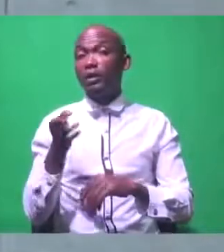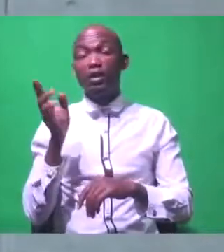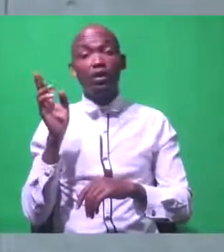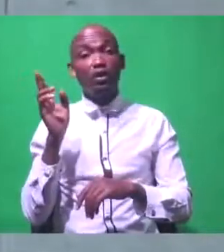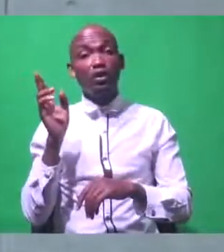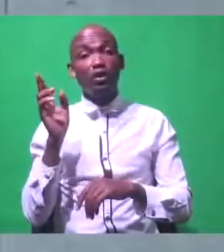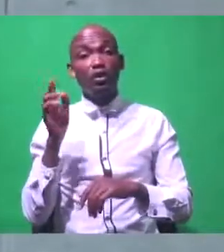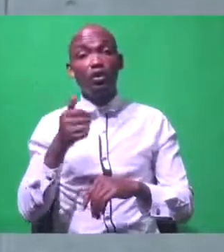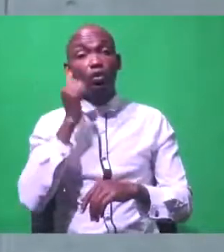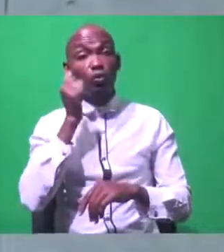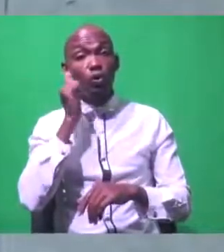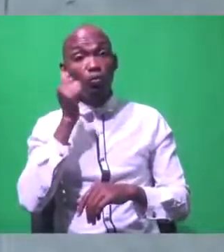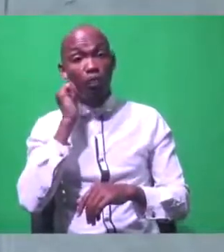Africa.